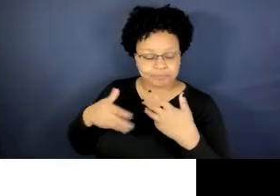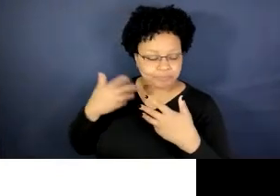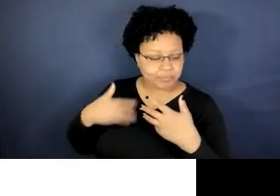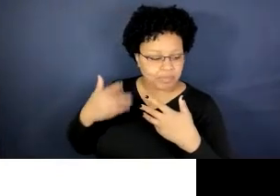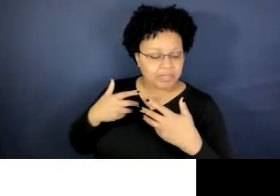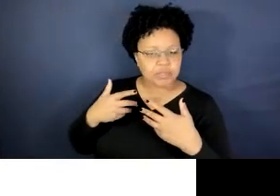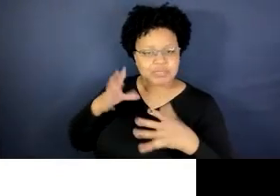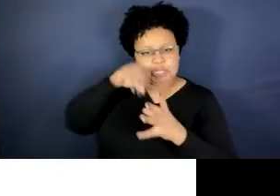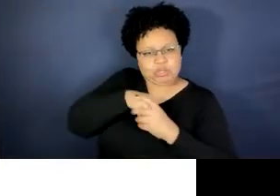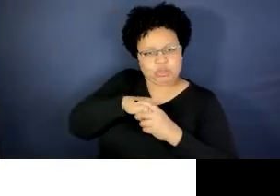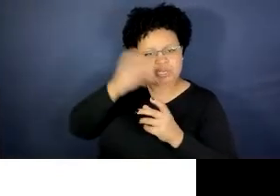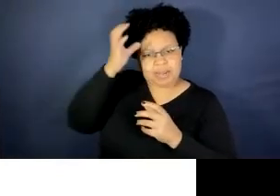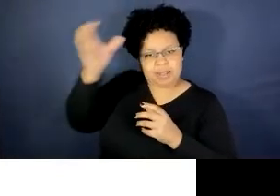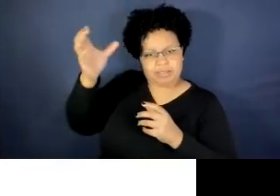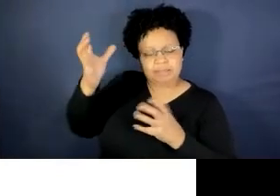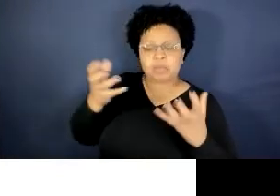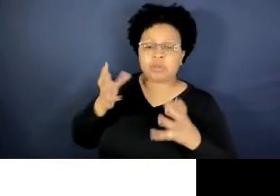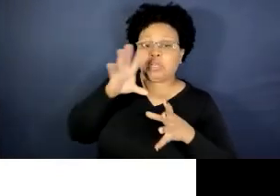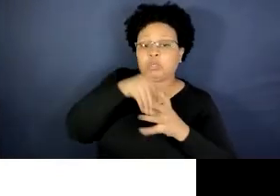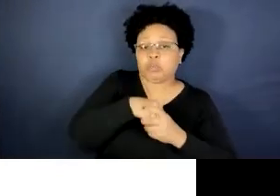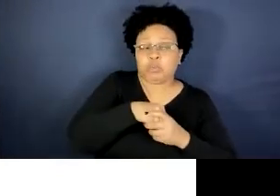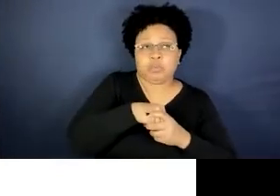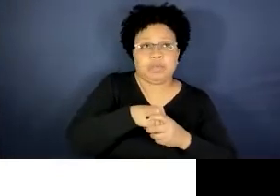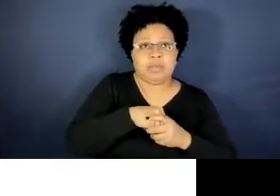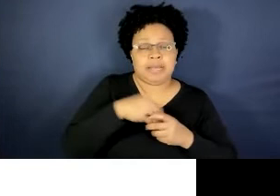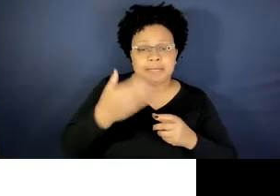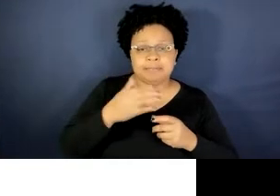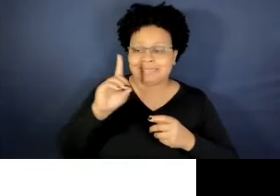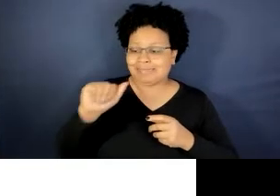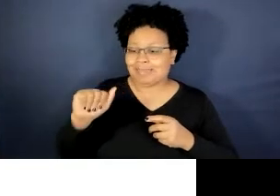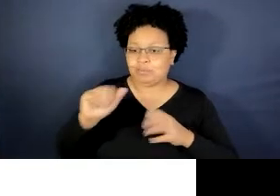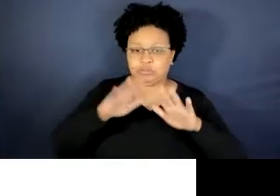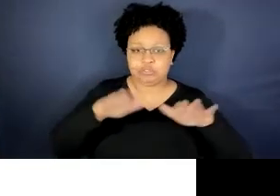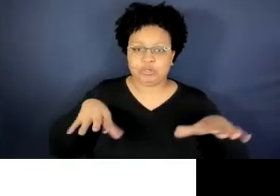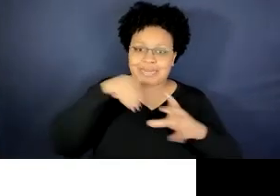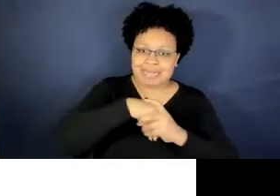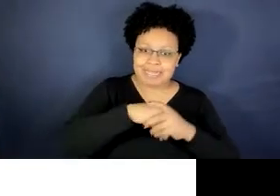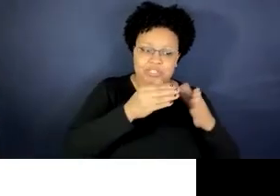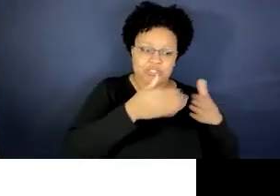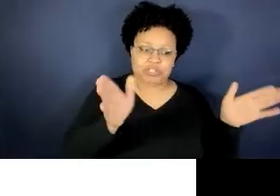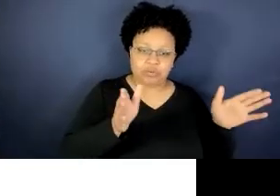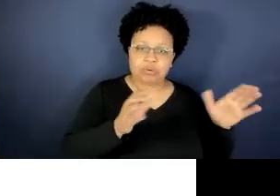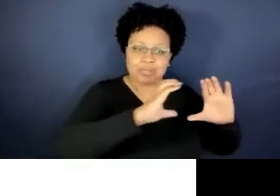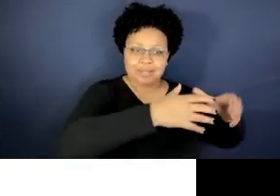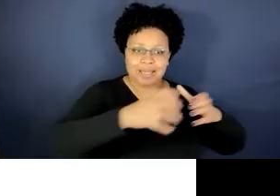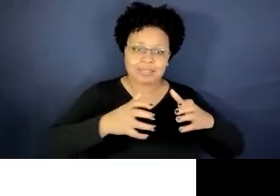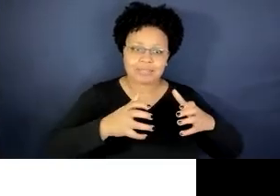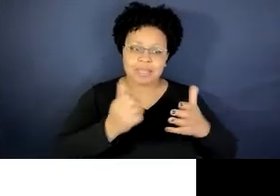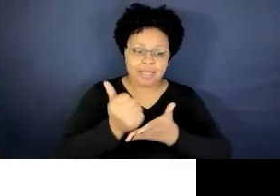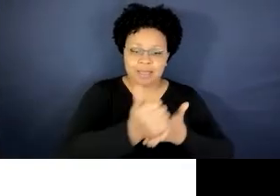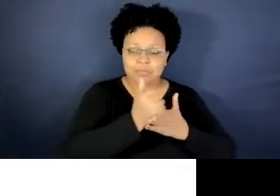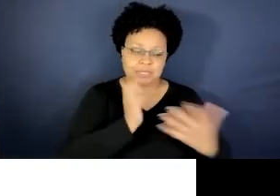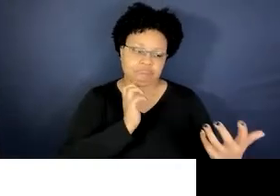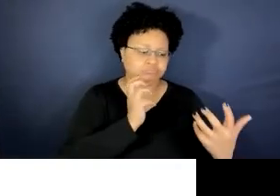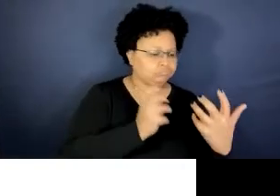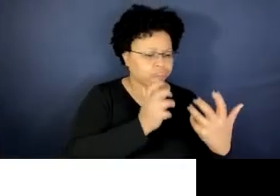concept going on where they wanted to include disabled children in the classroom and kind of let them acclimate and get used and kind of work with